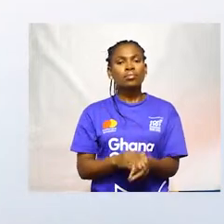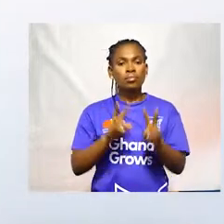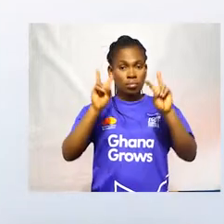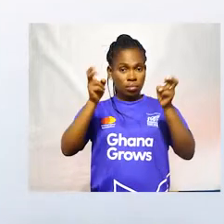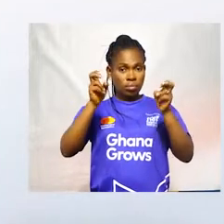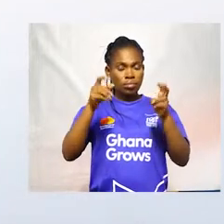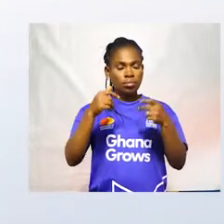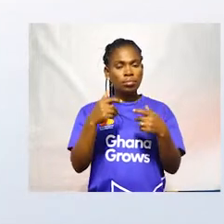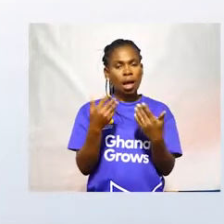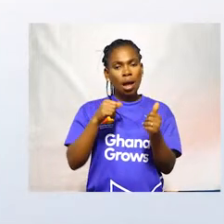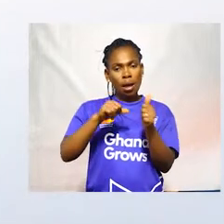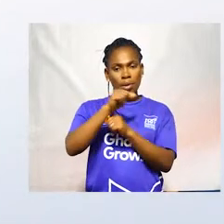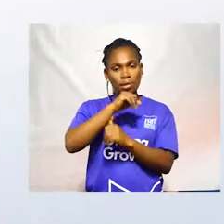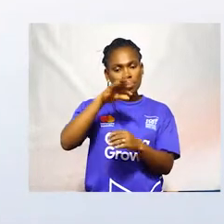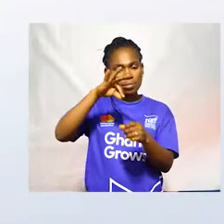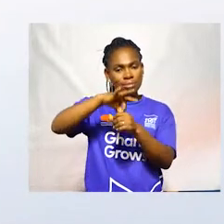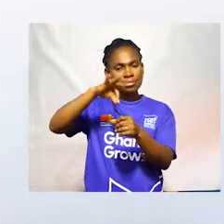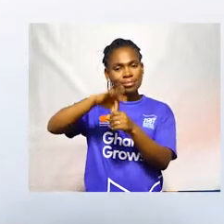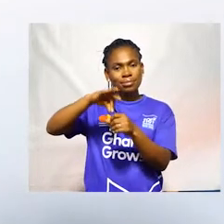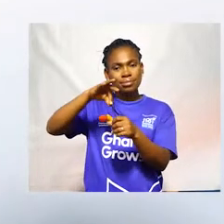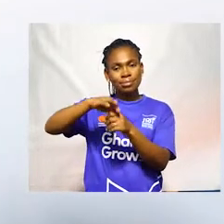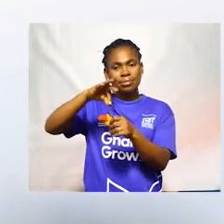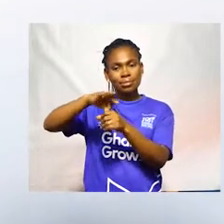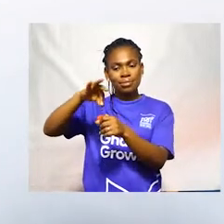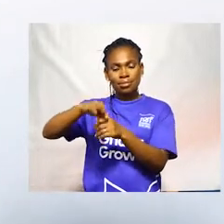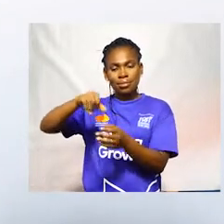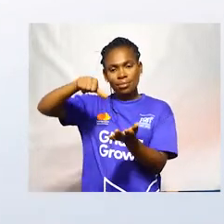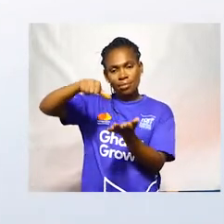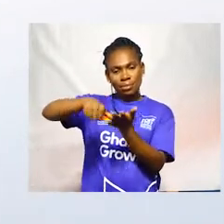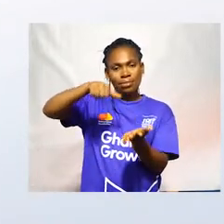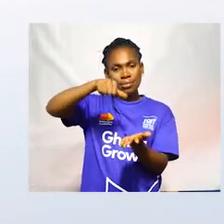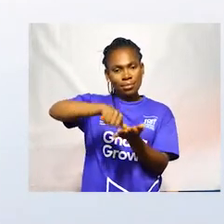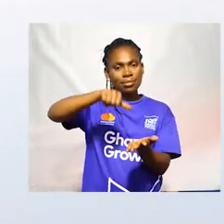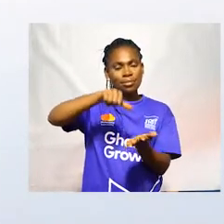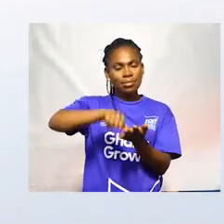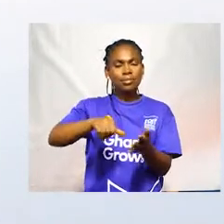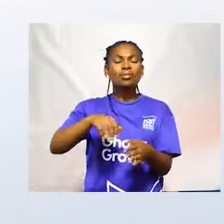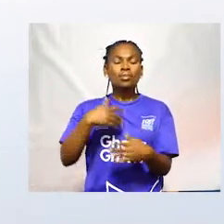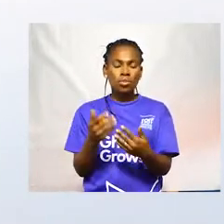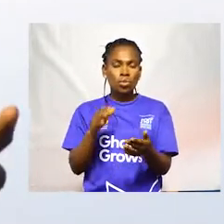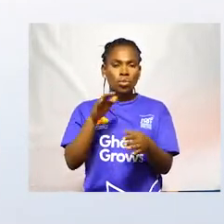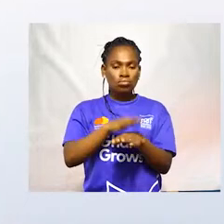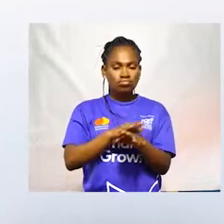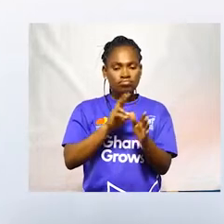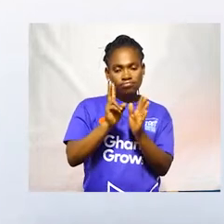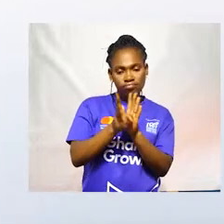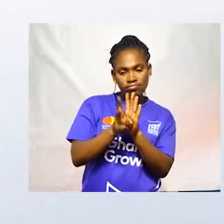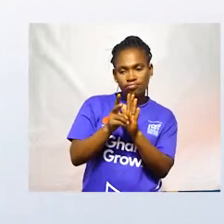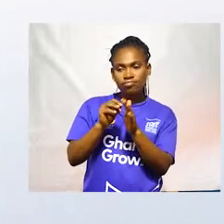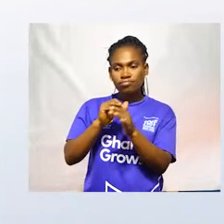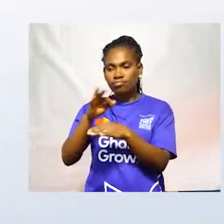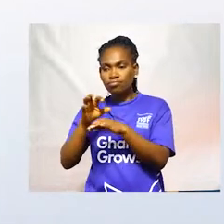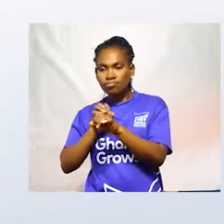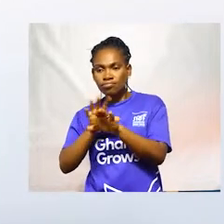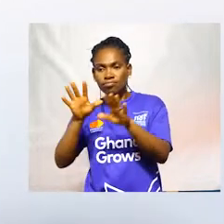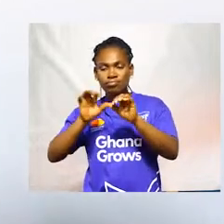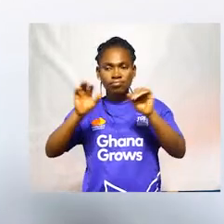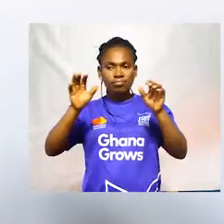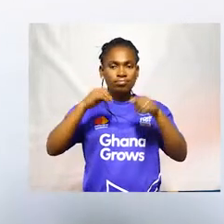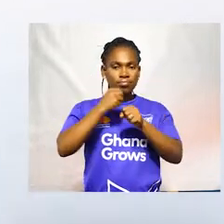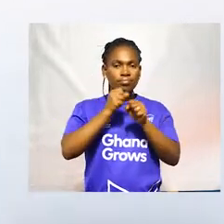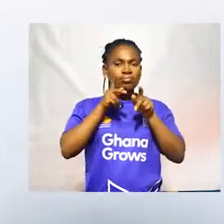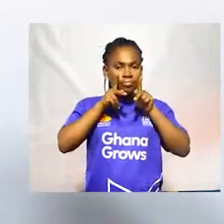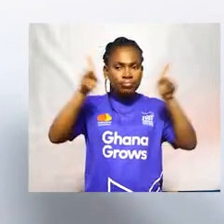covering the elections on social media. So I said, okay, let's do it. She explained